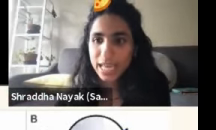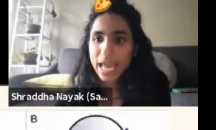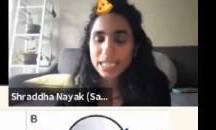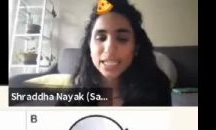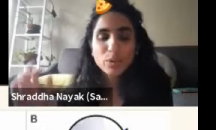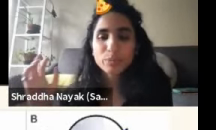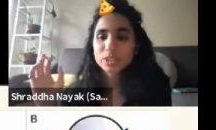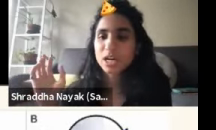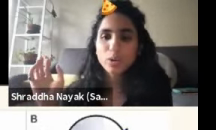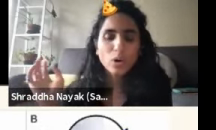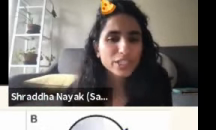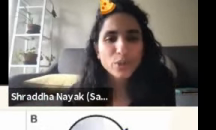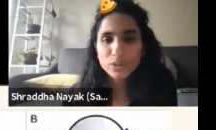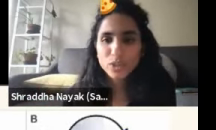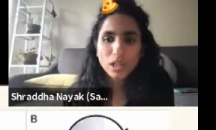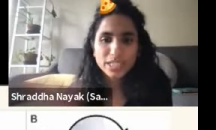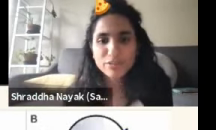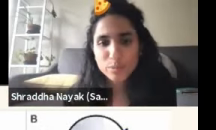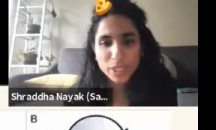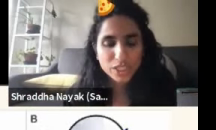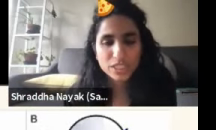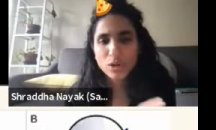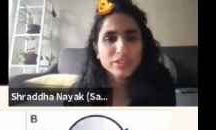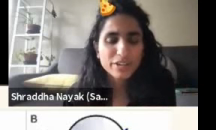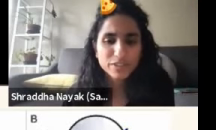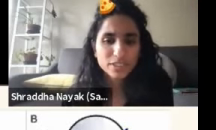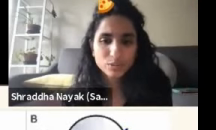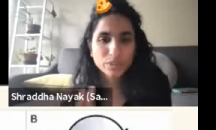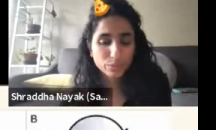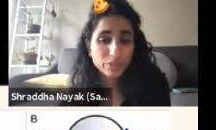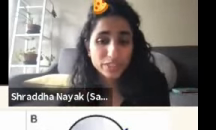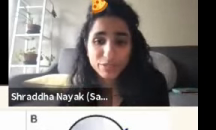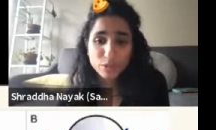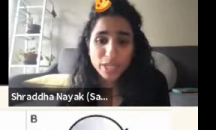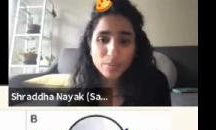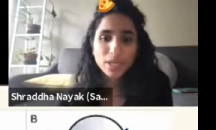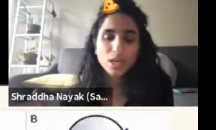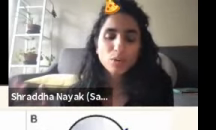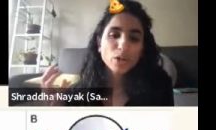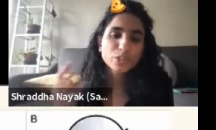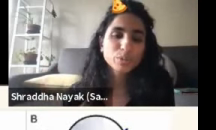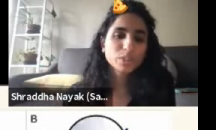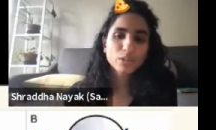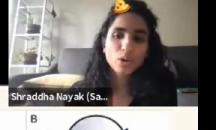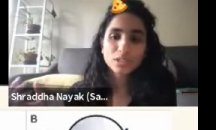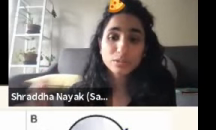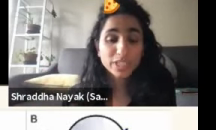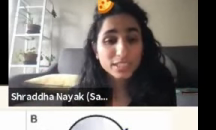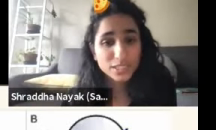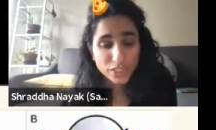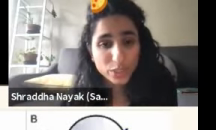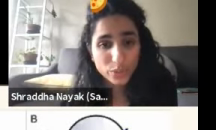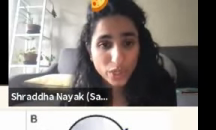project. And here we put down all our notes, all the information, and all the references we receive from them. We also put down all the research that goes on